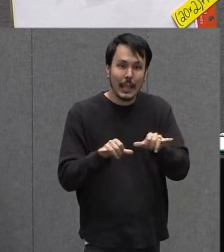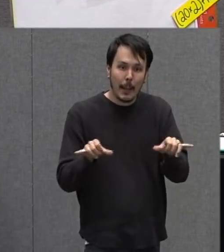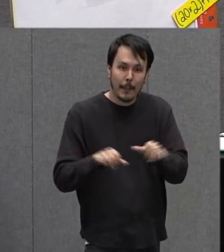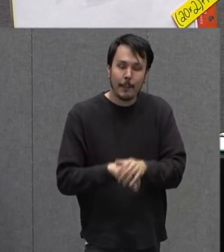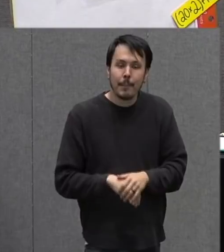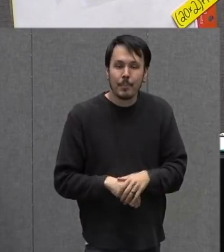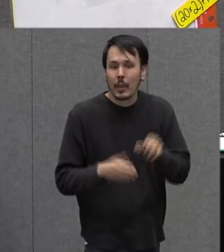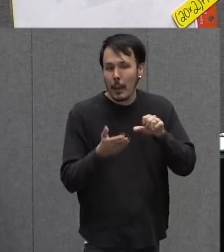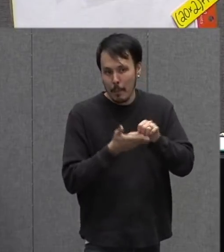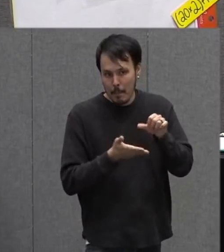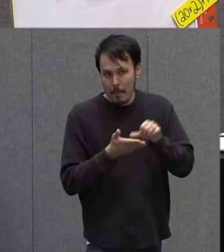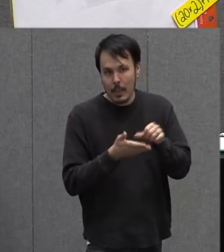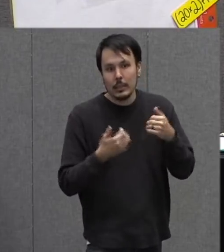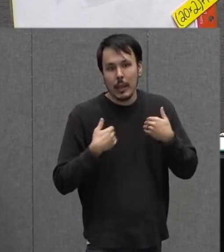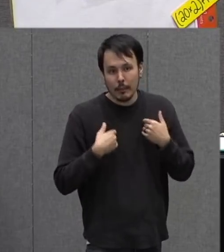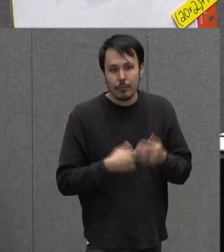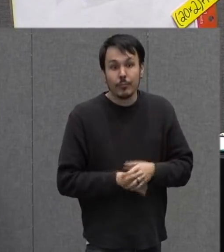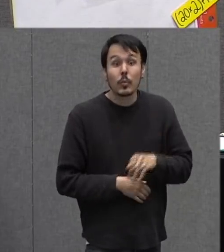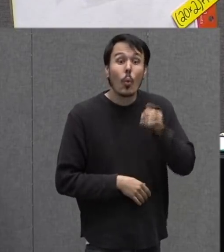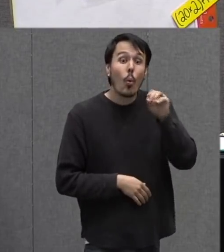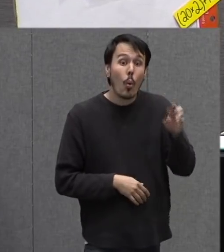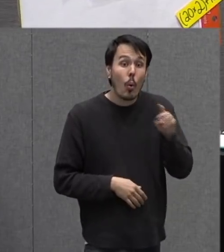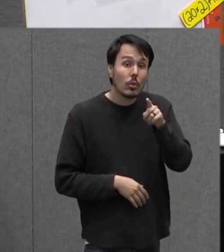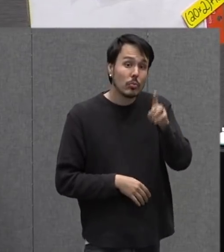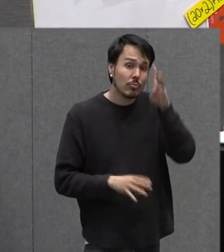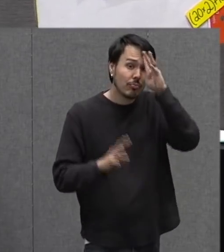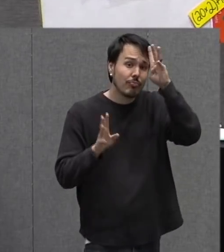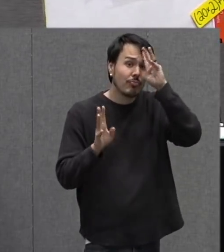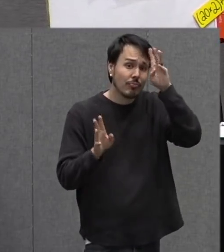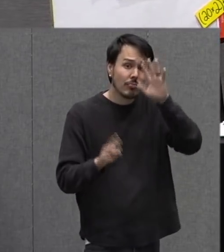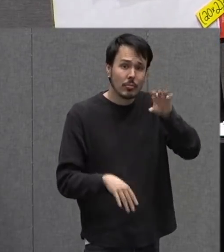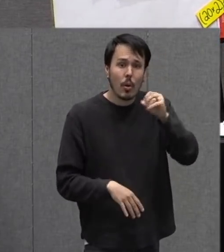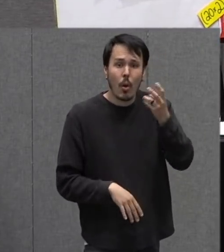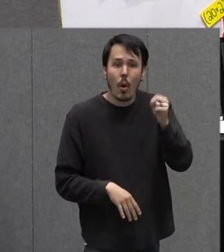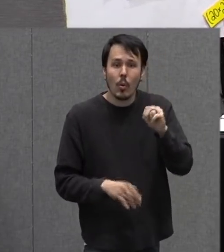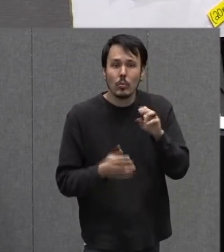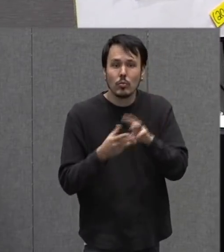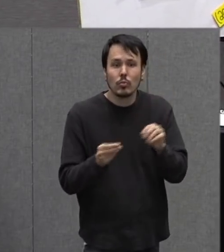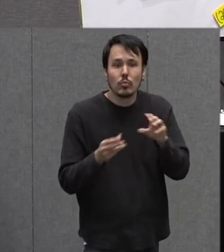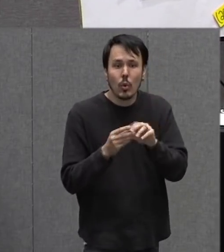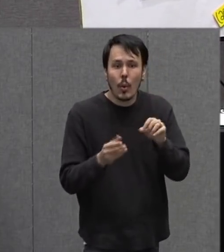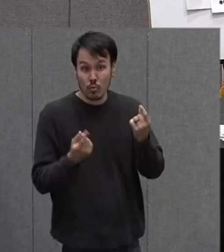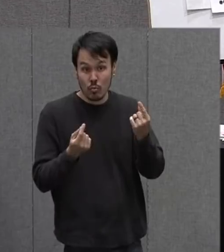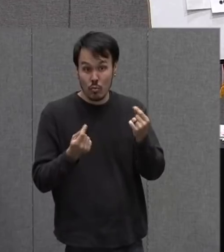there's a page for that, or you could create your own story page.